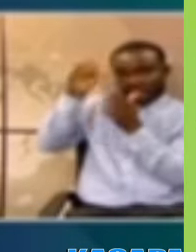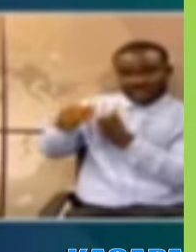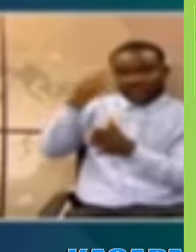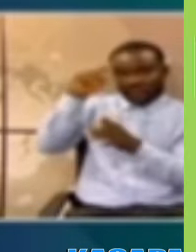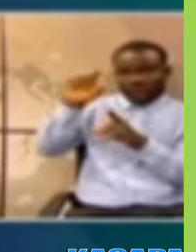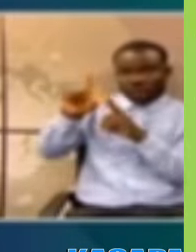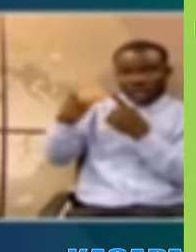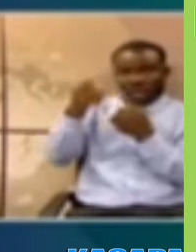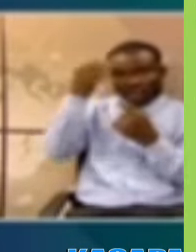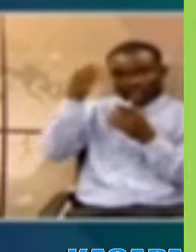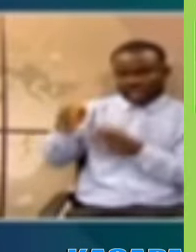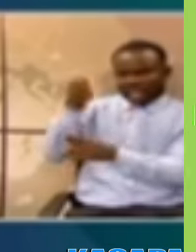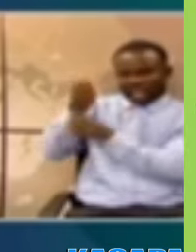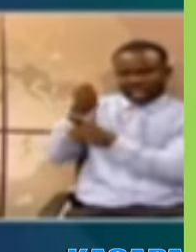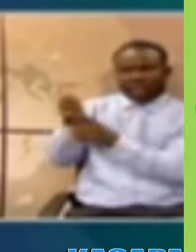Figure, and that is what we reported.